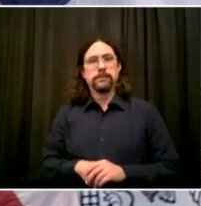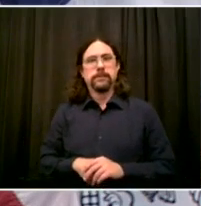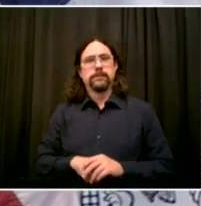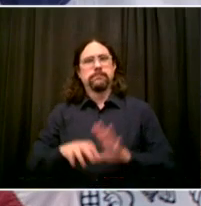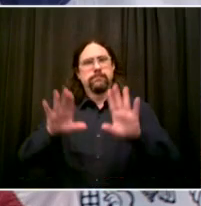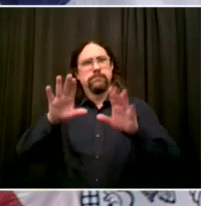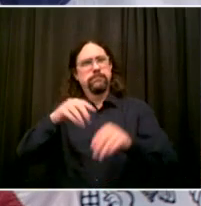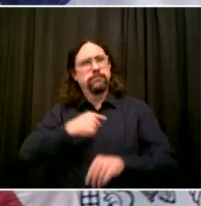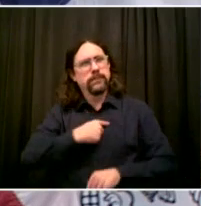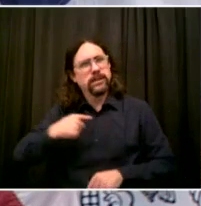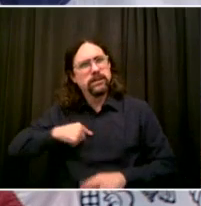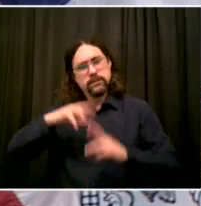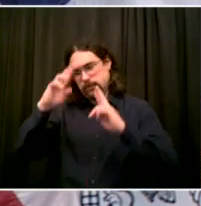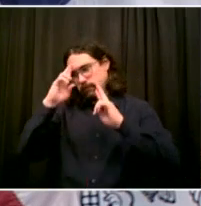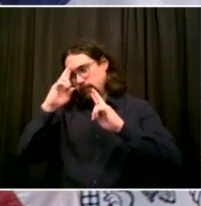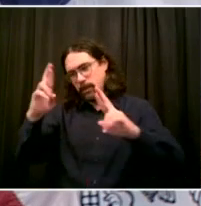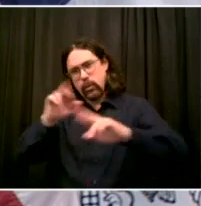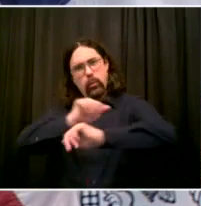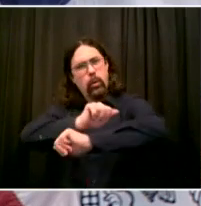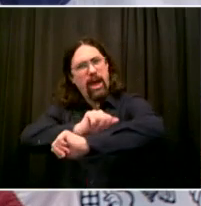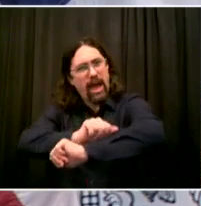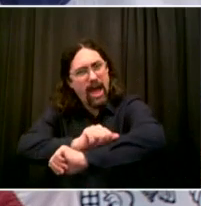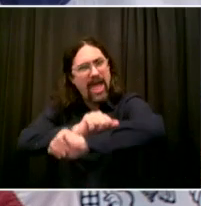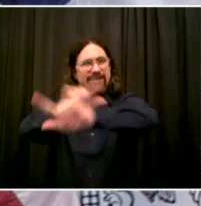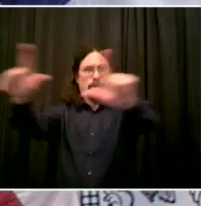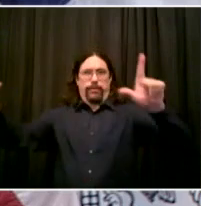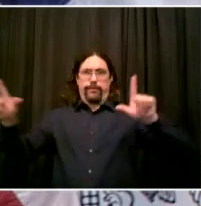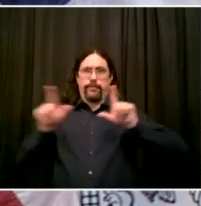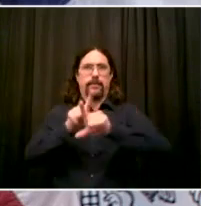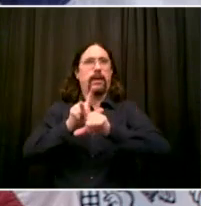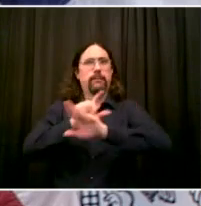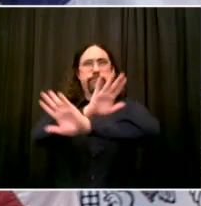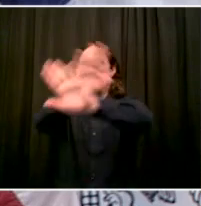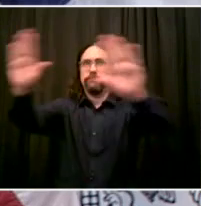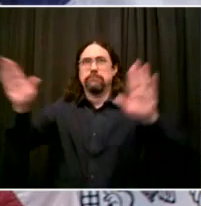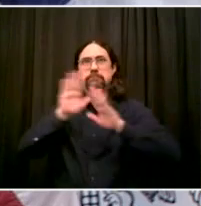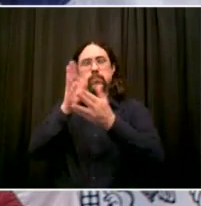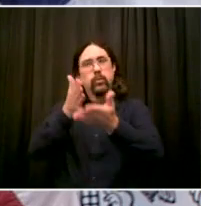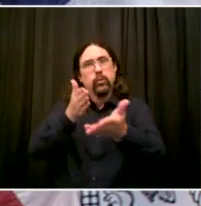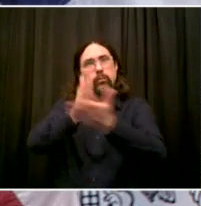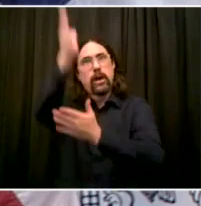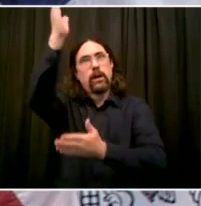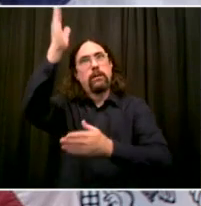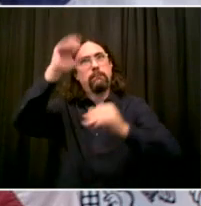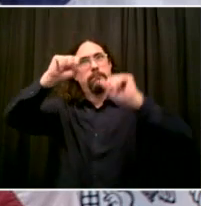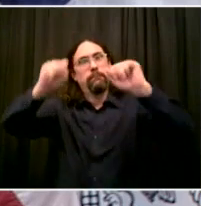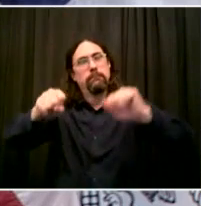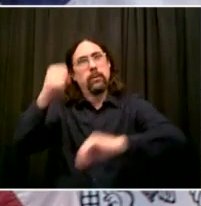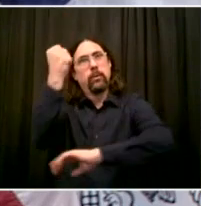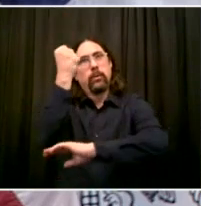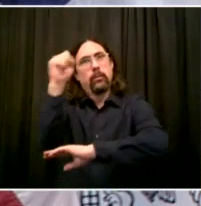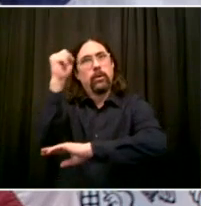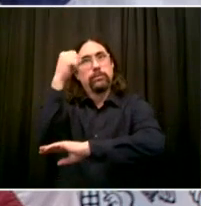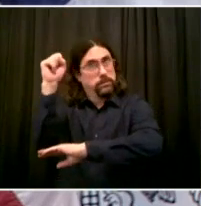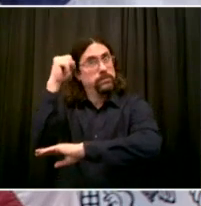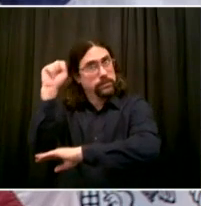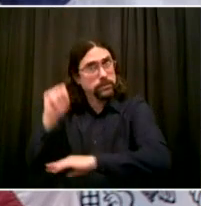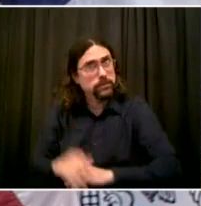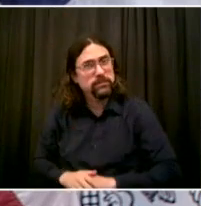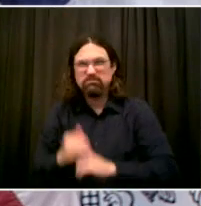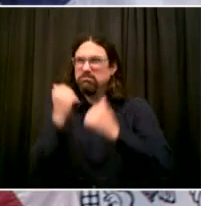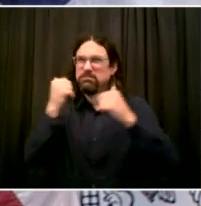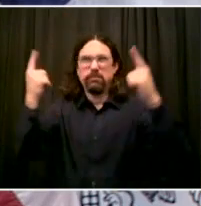reform the NYPD. We can do all that at once. But the SBA has only practiced division. They